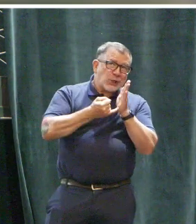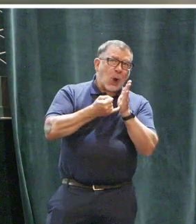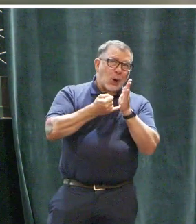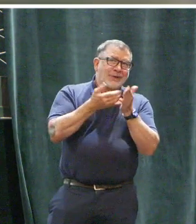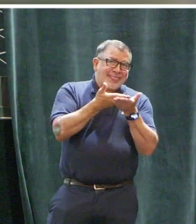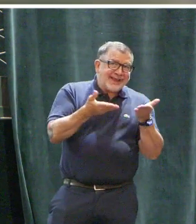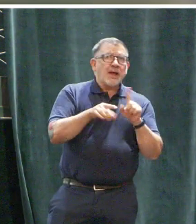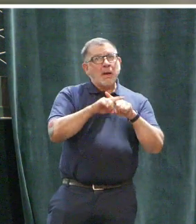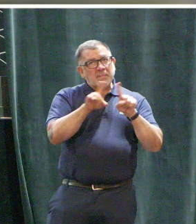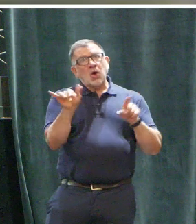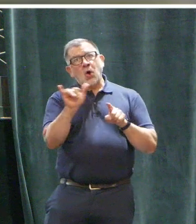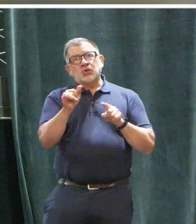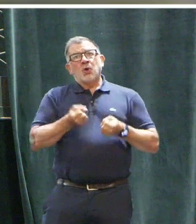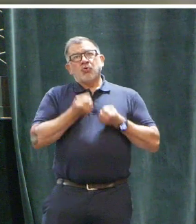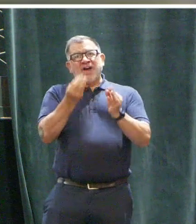element.